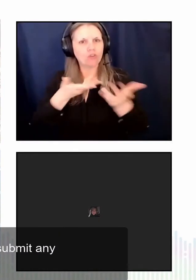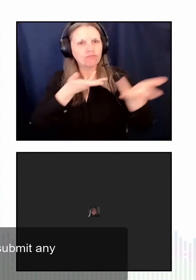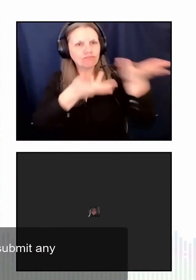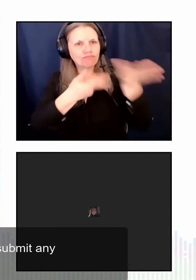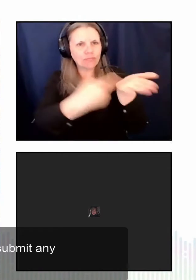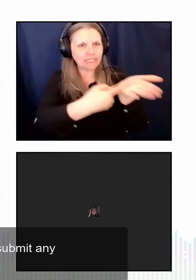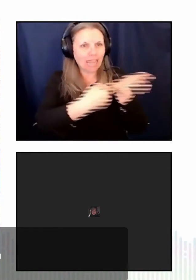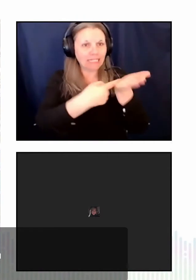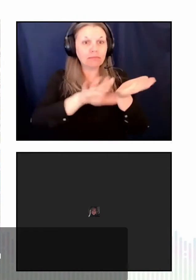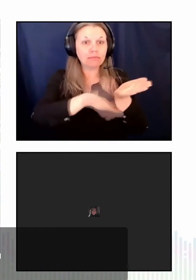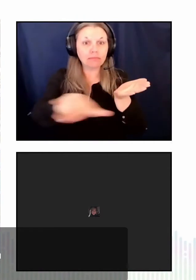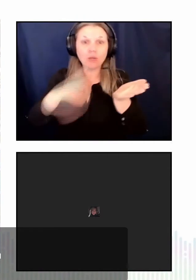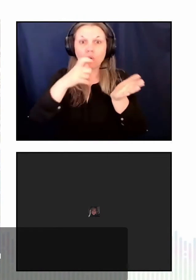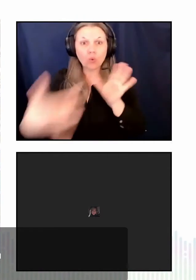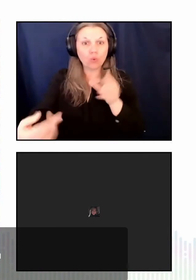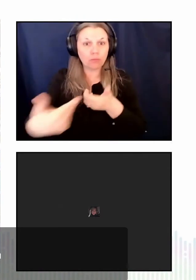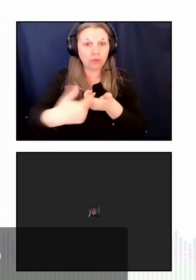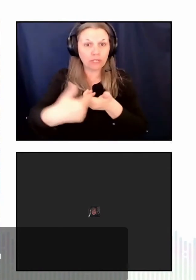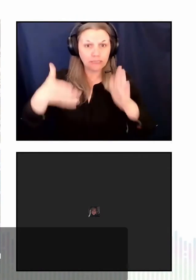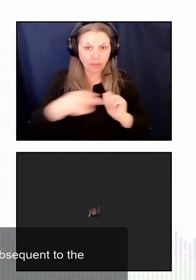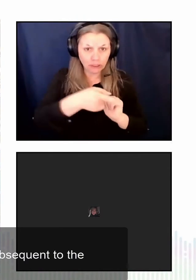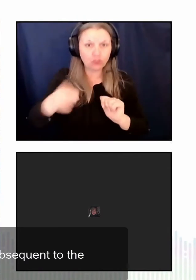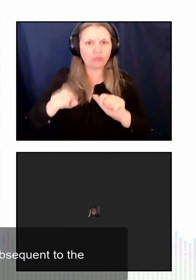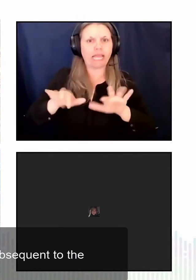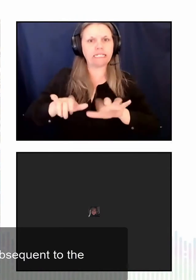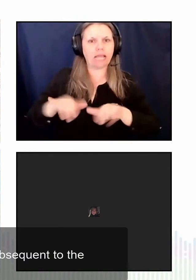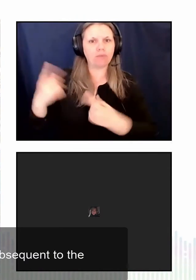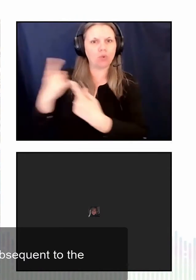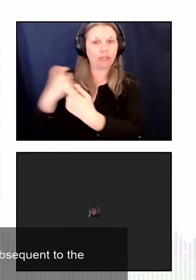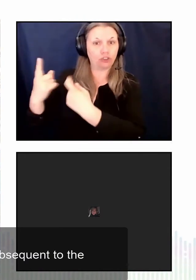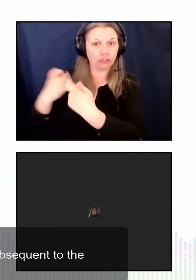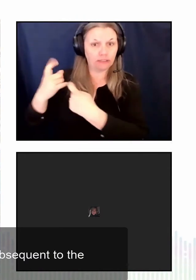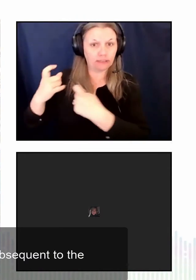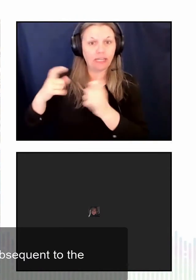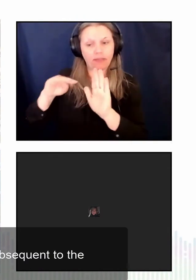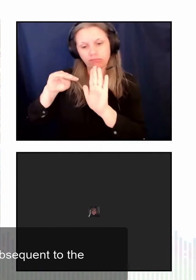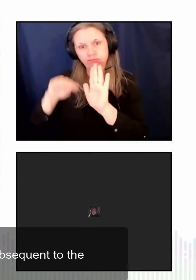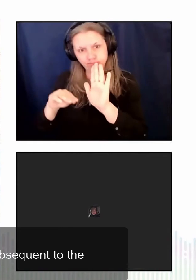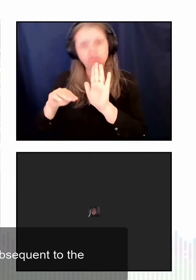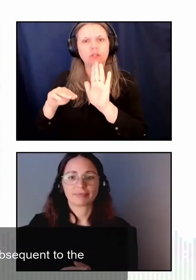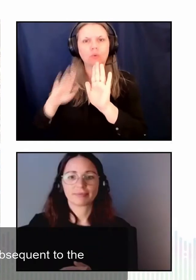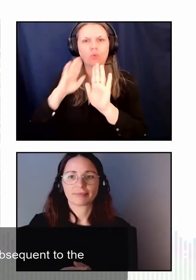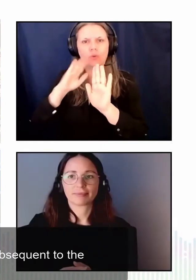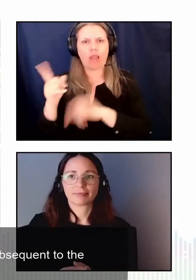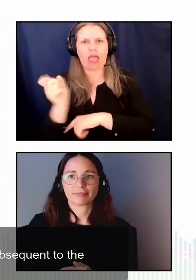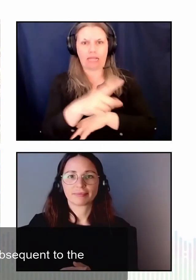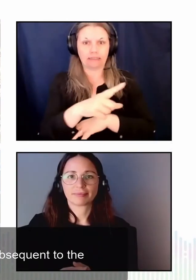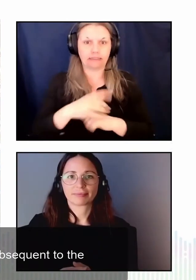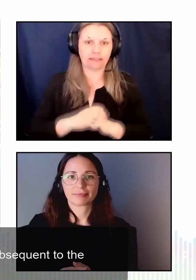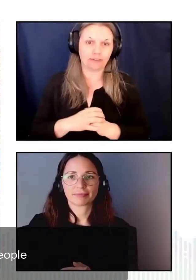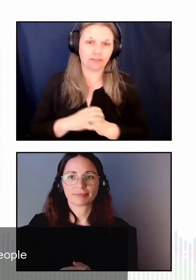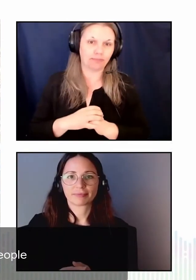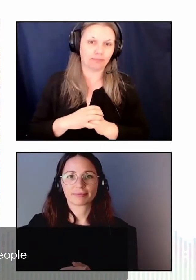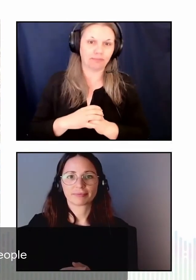any questions in the Q&A box, and there will be an opportunity for some exchange with Ethel subsequent to the